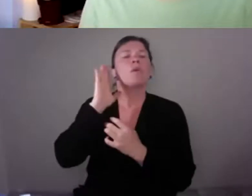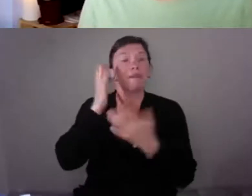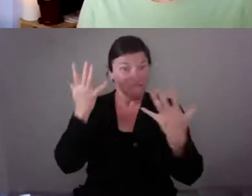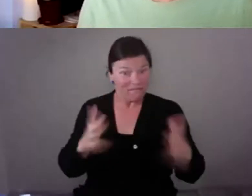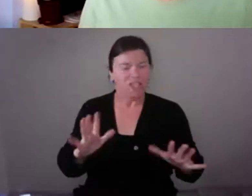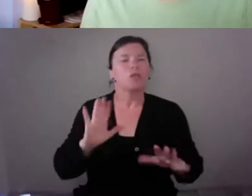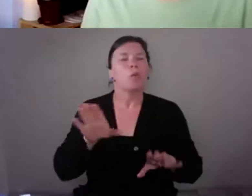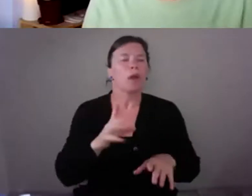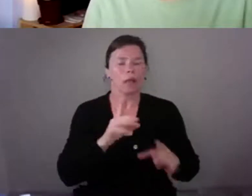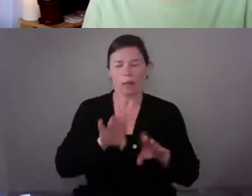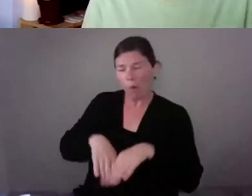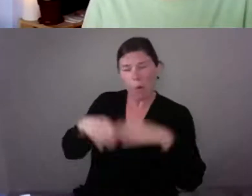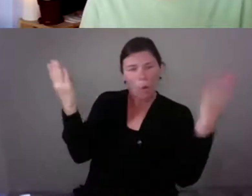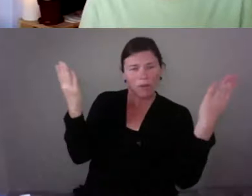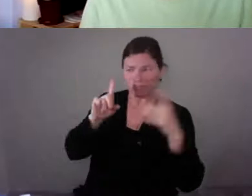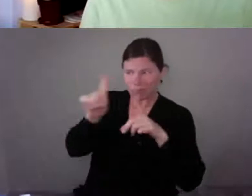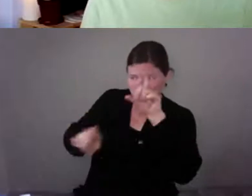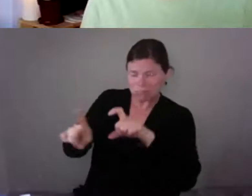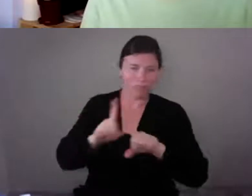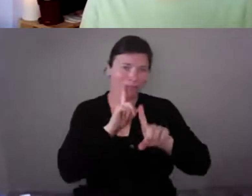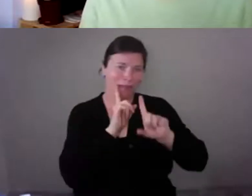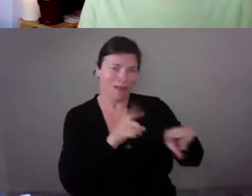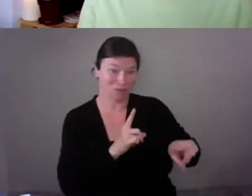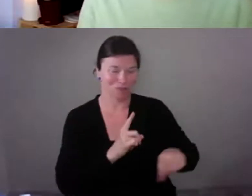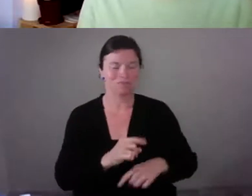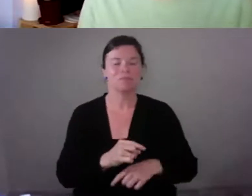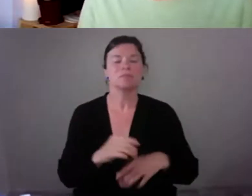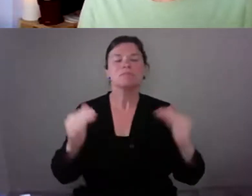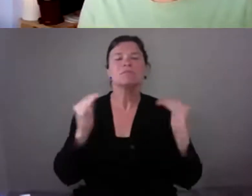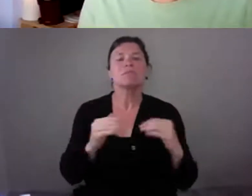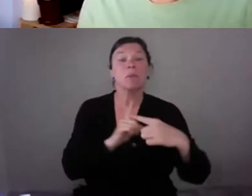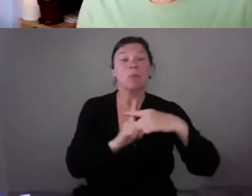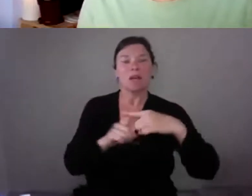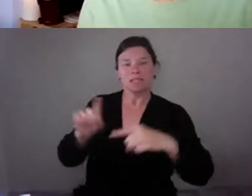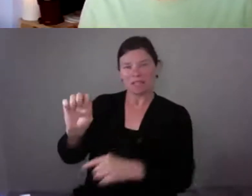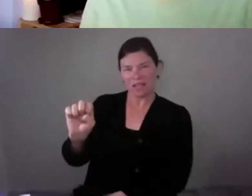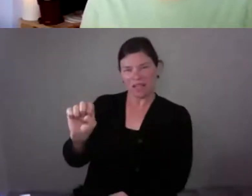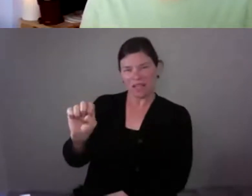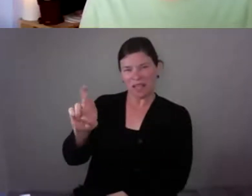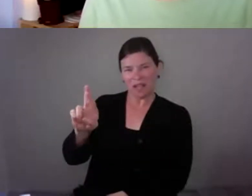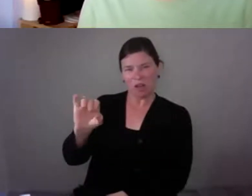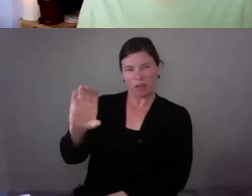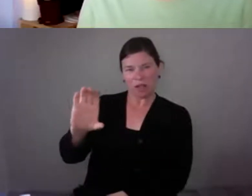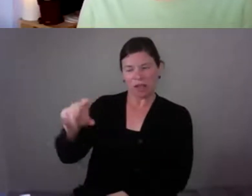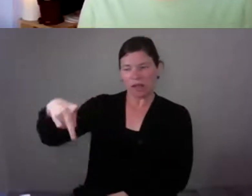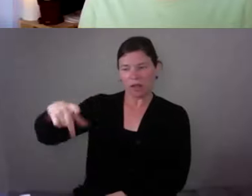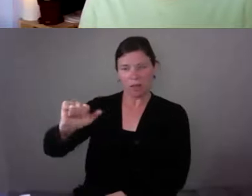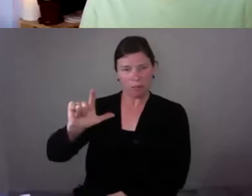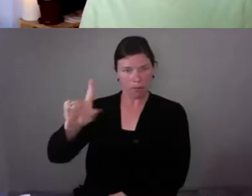and answer period with her too. Also, Eric Hauk from Portugal the Man is going to